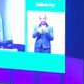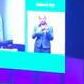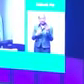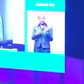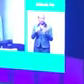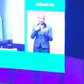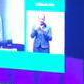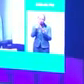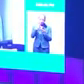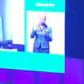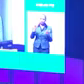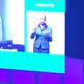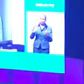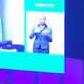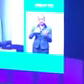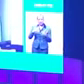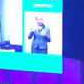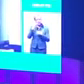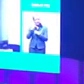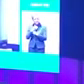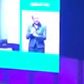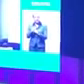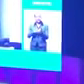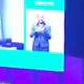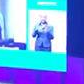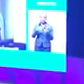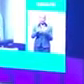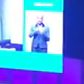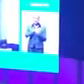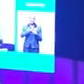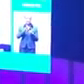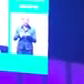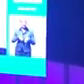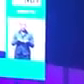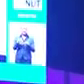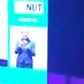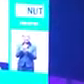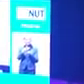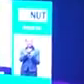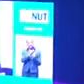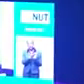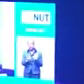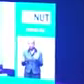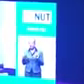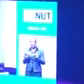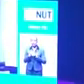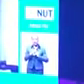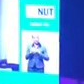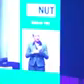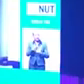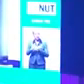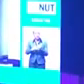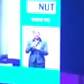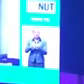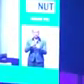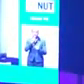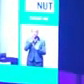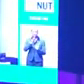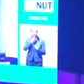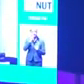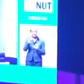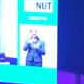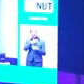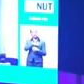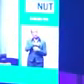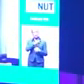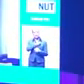the commitment of NUT members to equality campaigns and the breadth of the work going on day in, day out by union members.